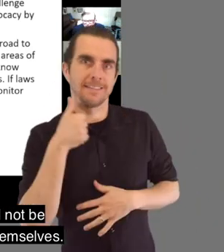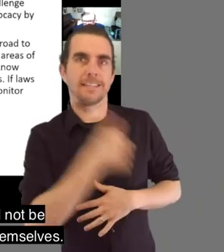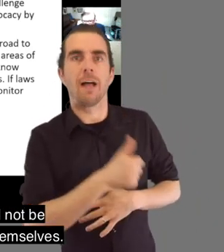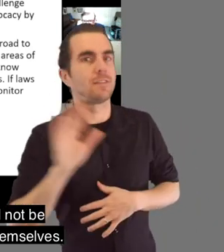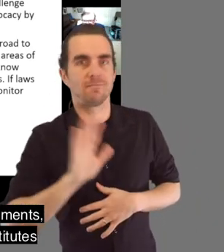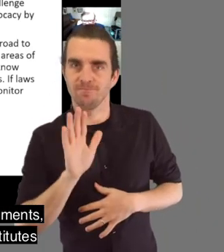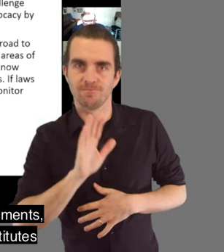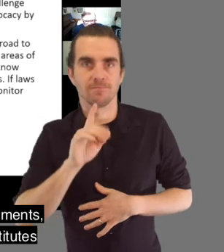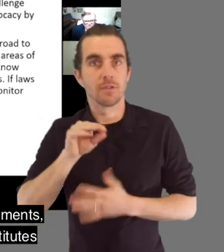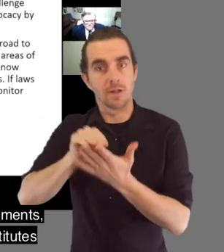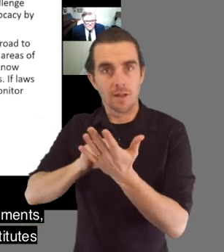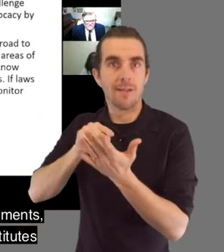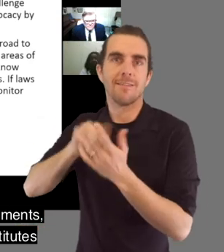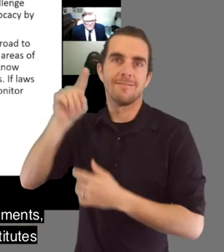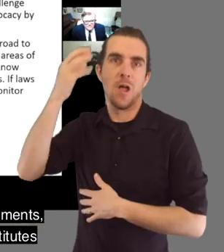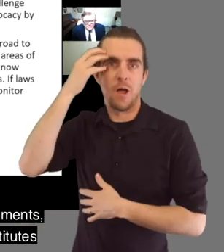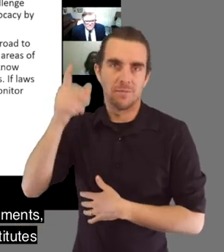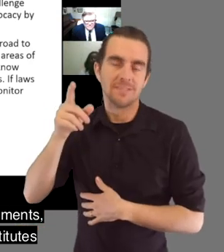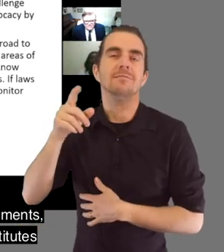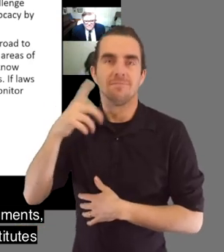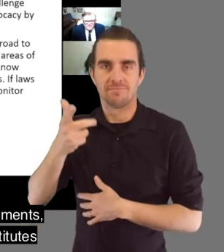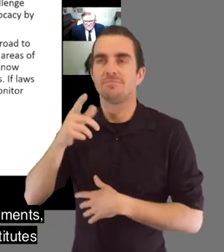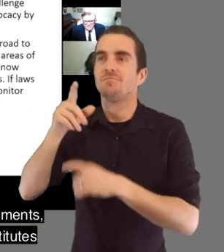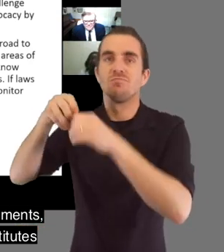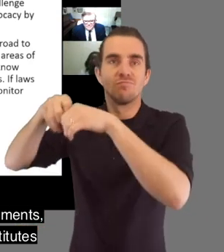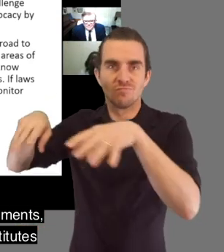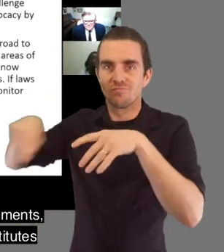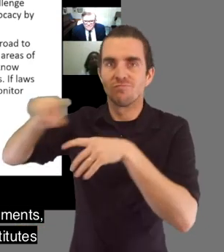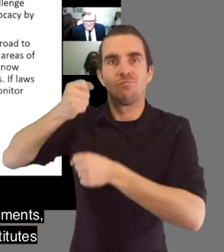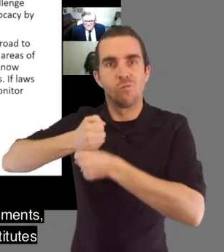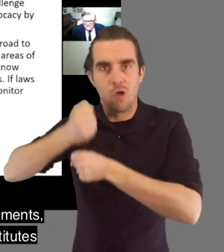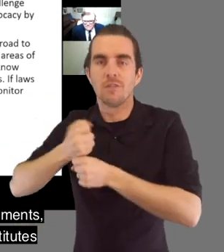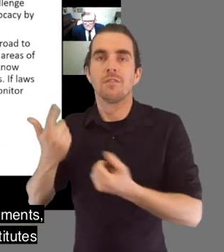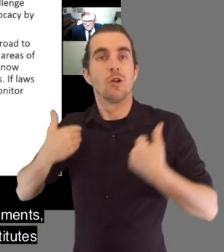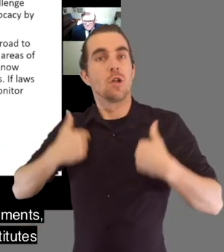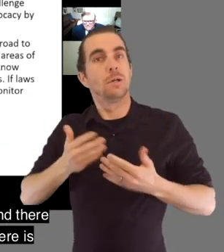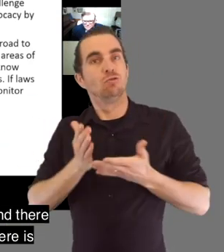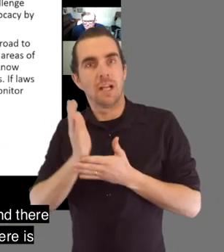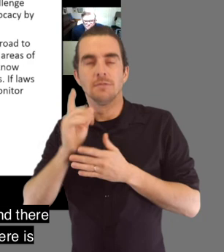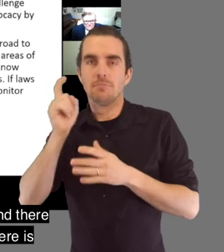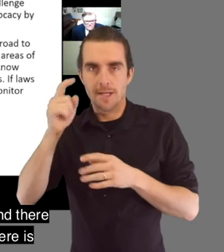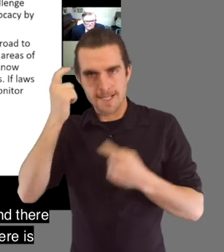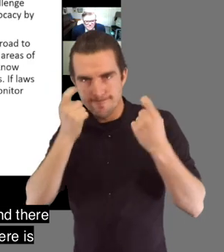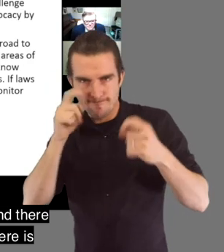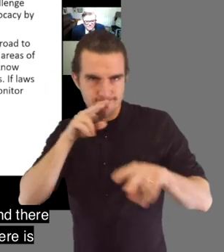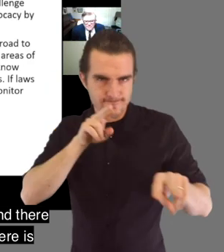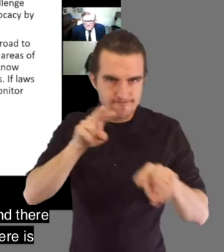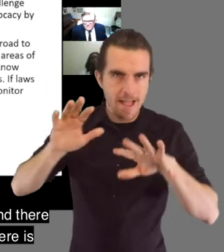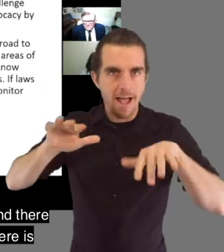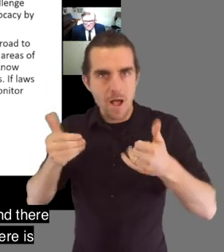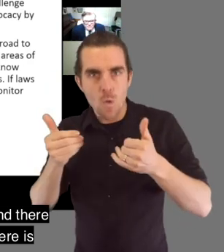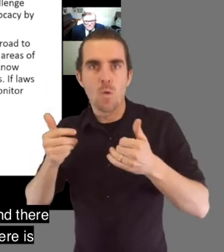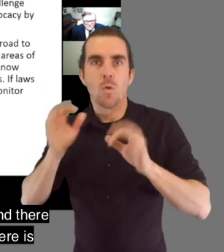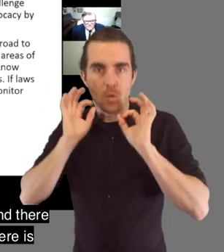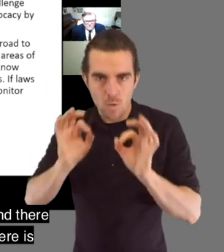themselves. If laws are passed, then governments, civil service, and human rights institutes need to monitor what is going